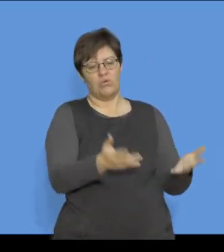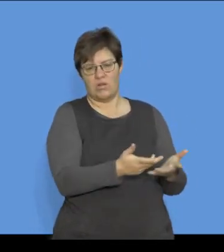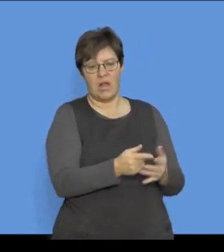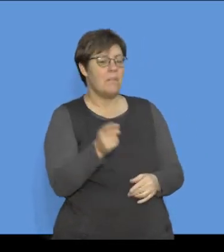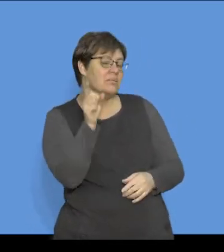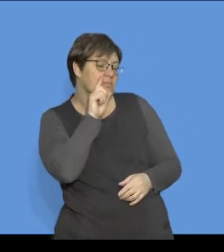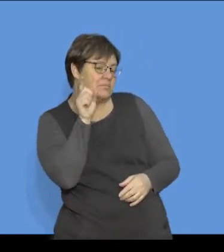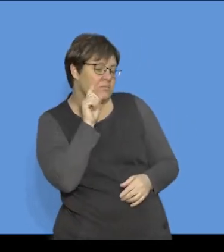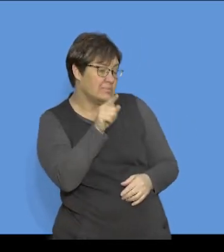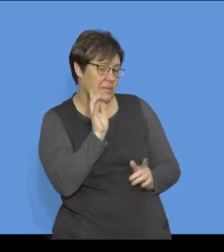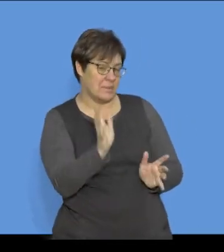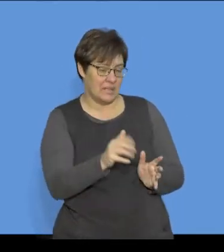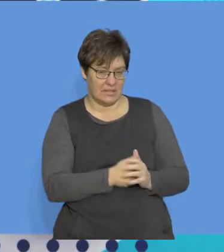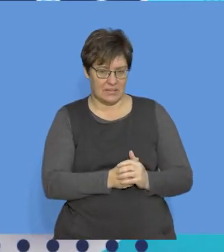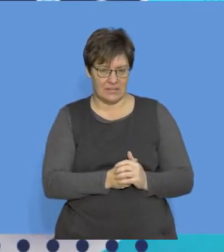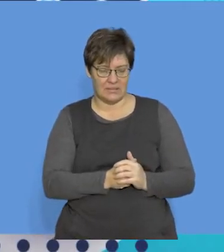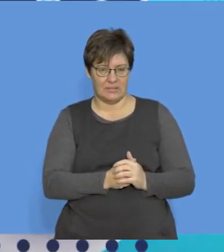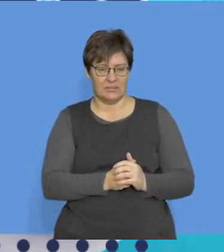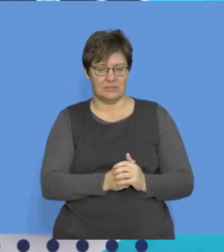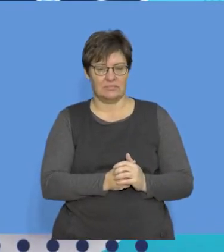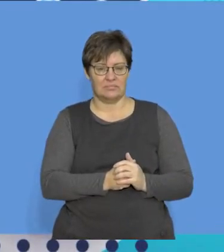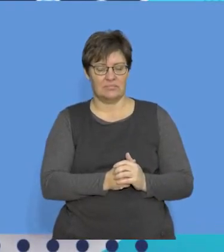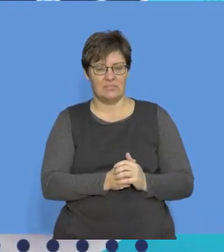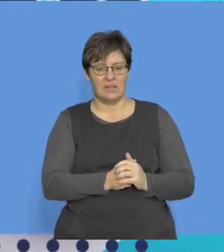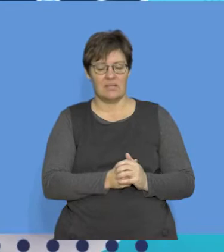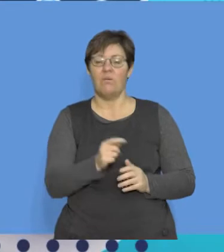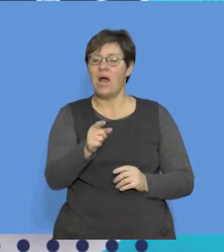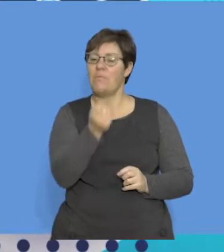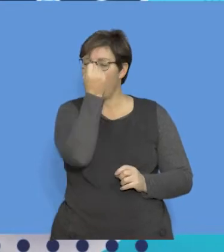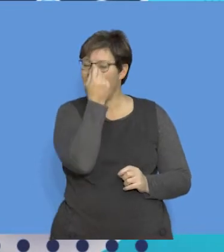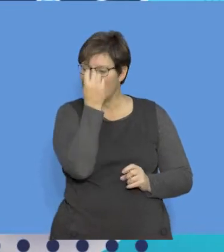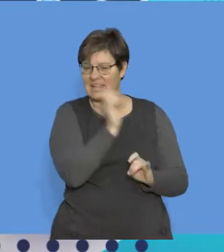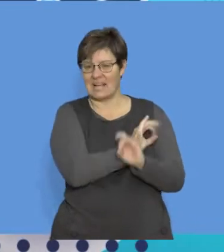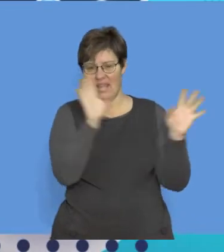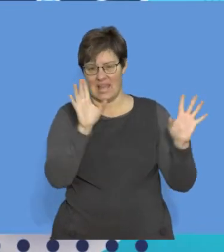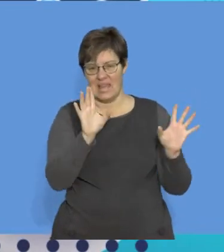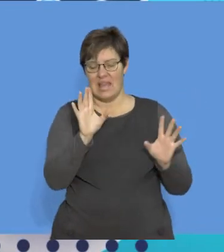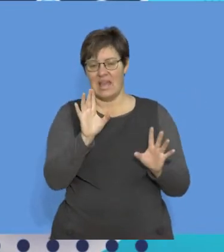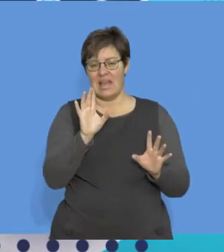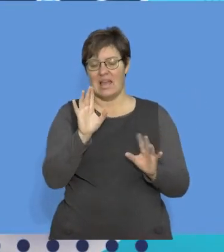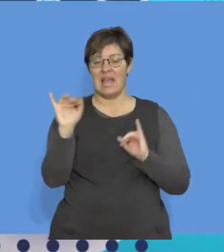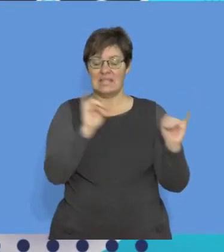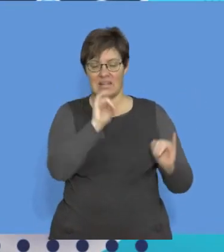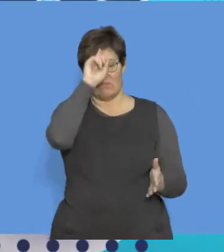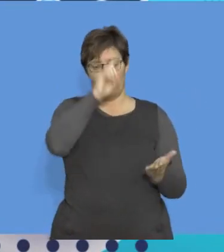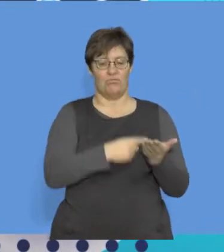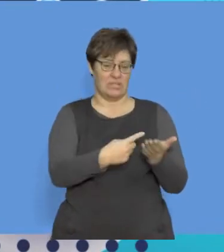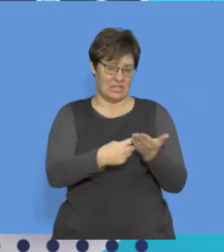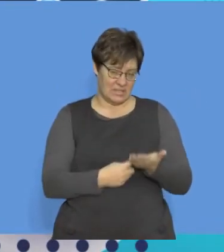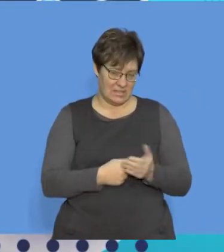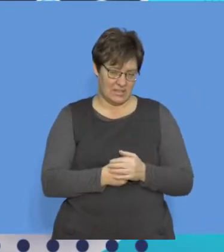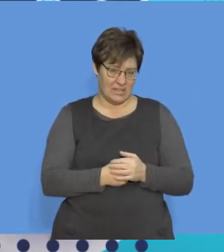moving forward. So that's what I want you guys to please understand about inductive reasoning. It's all about observing